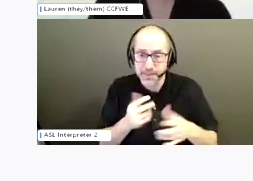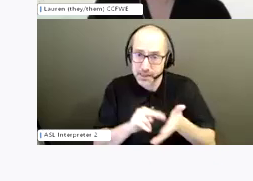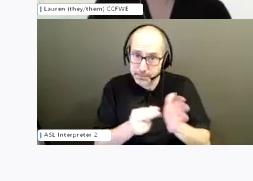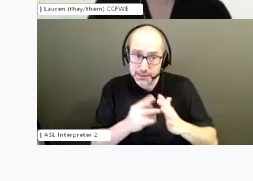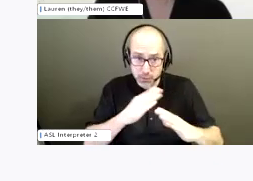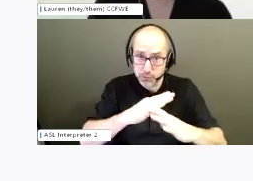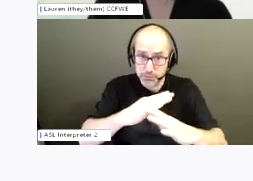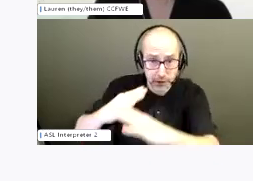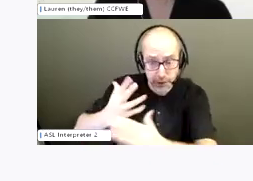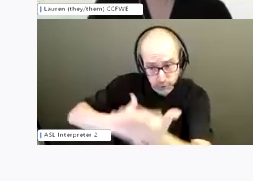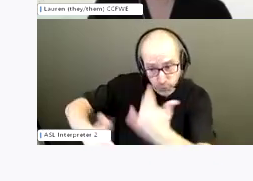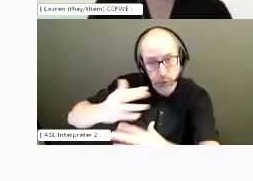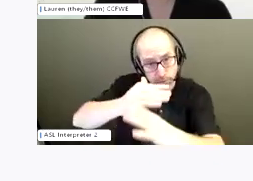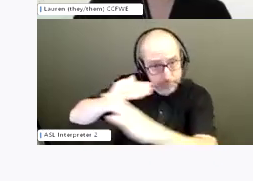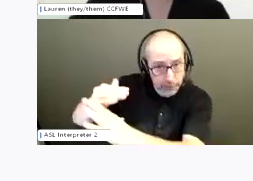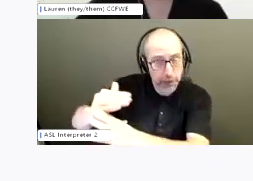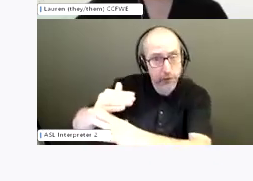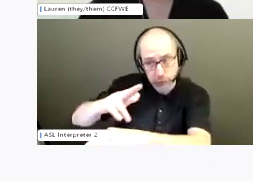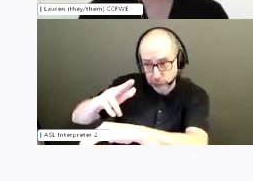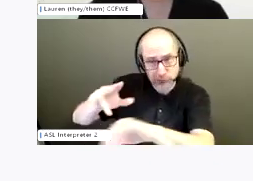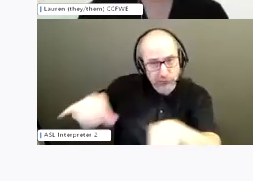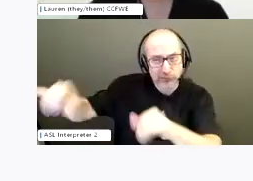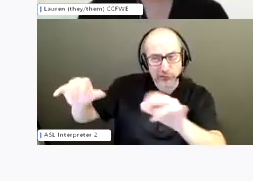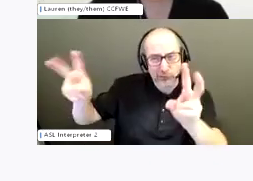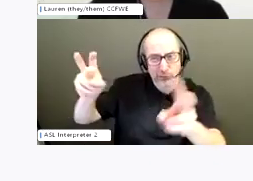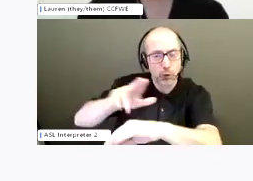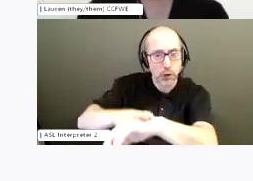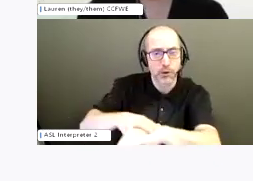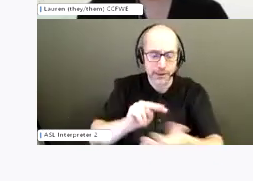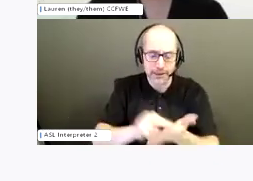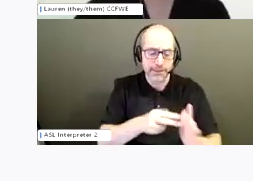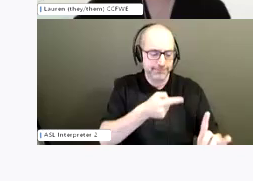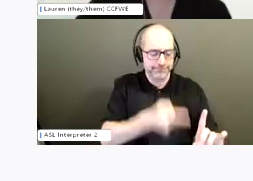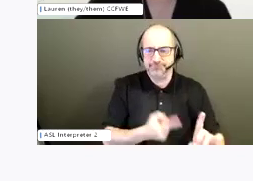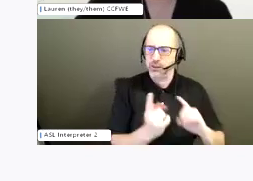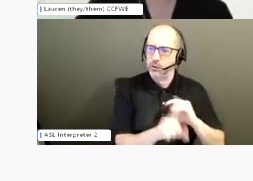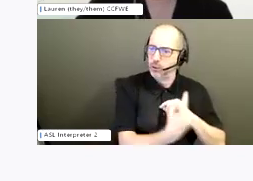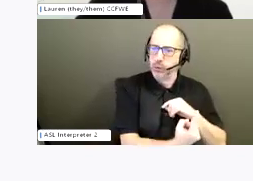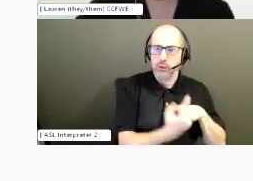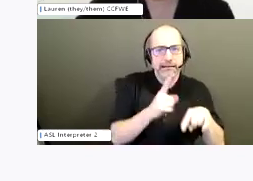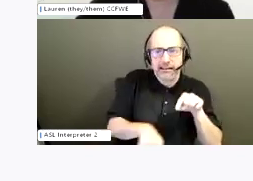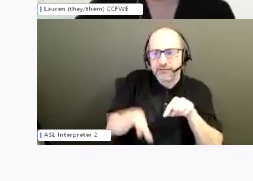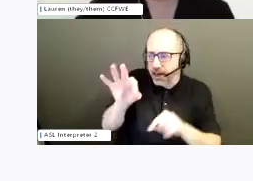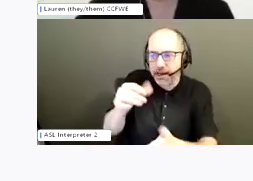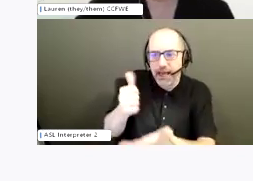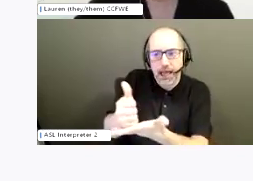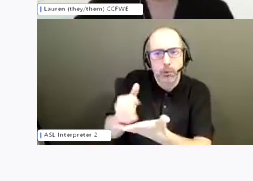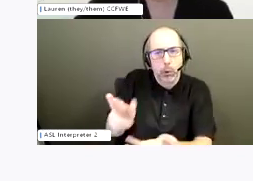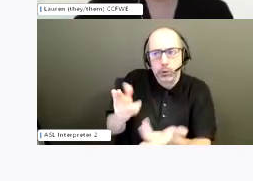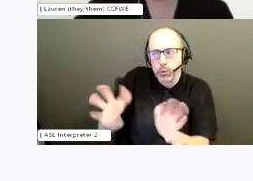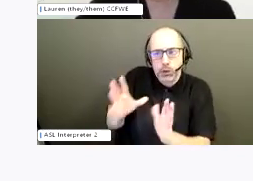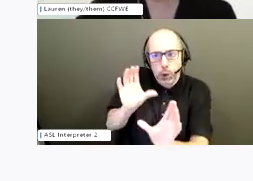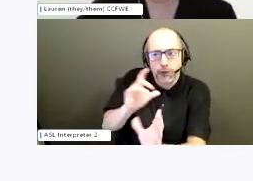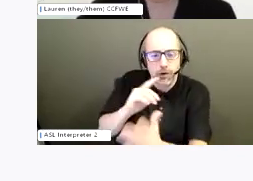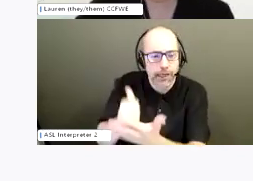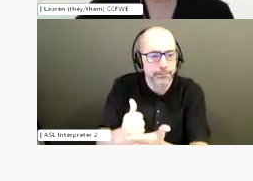support and recognize what they're experiencing. So now that we've explored how economic abuse shows up for